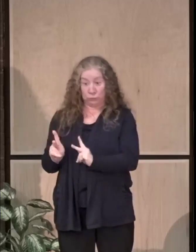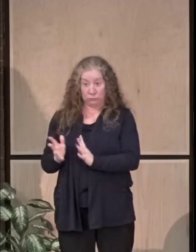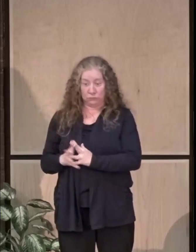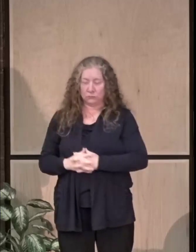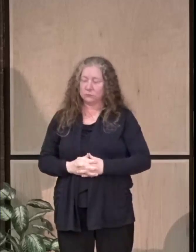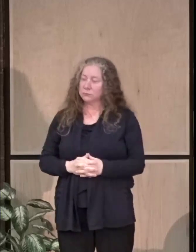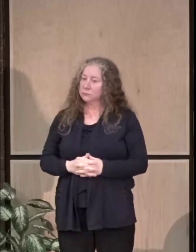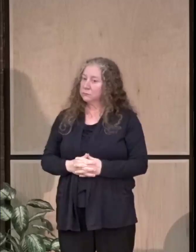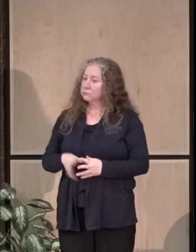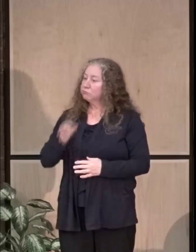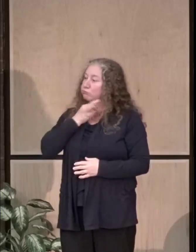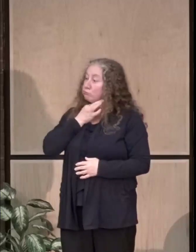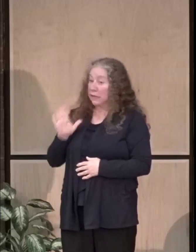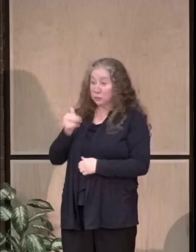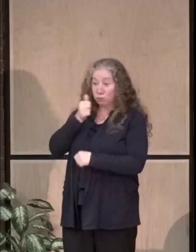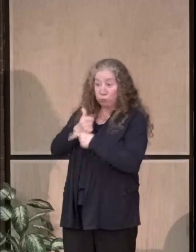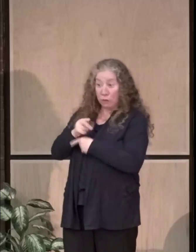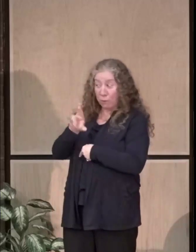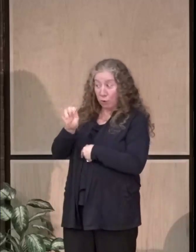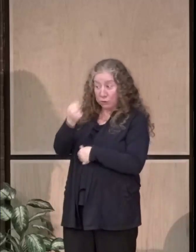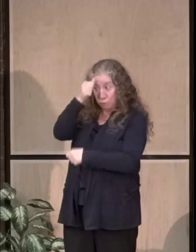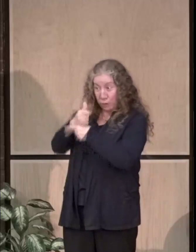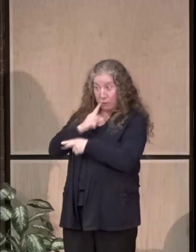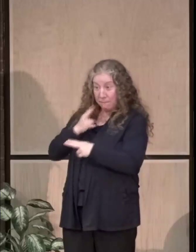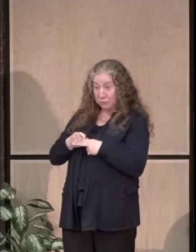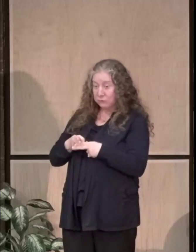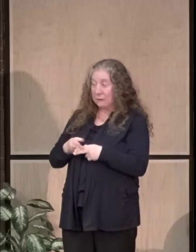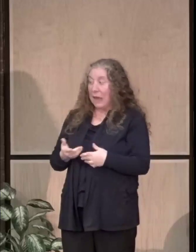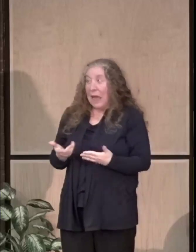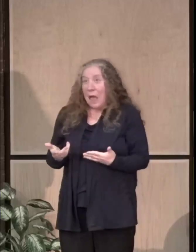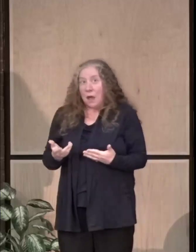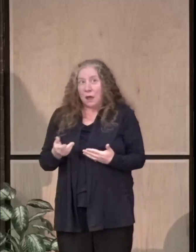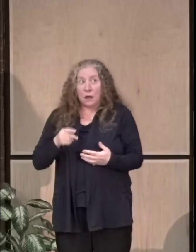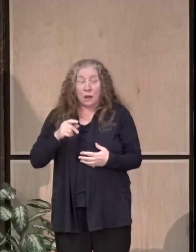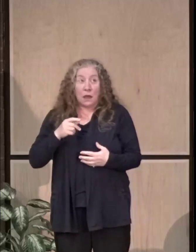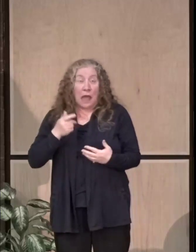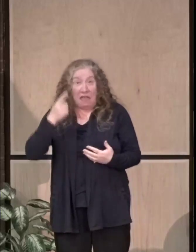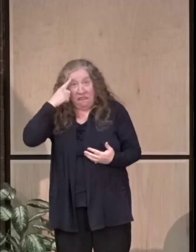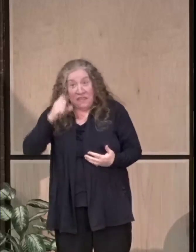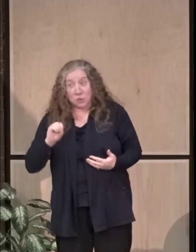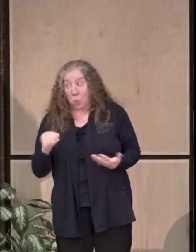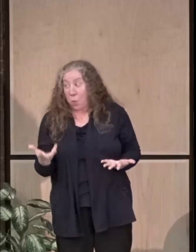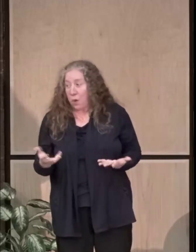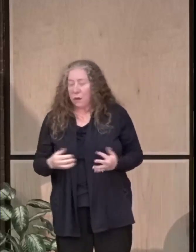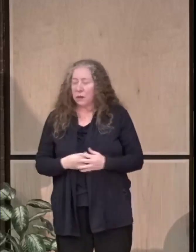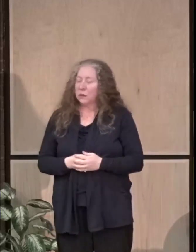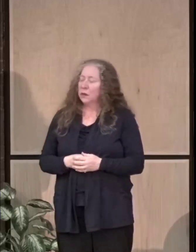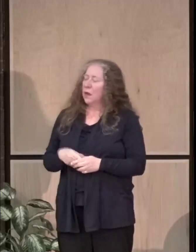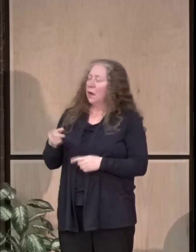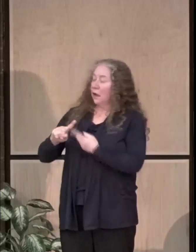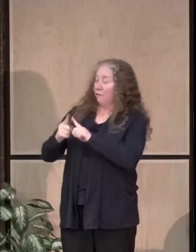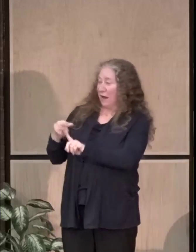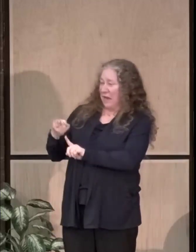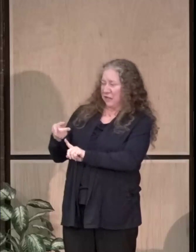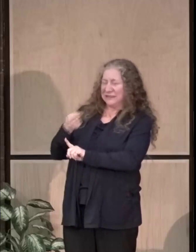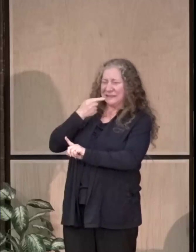Was his brother mentioned? Believe he was mentioned. I can't recall exactly. Do you remember what Hodgson said about